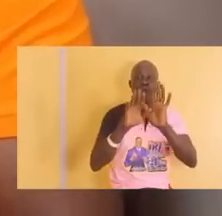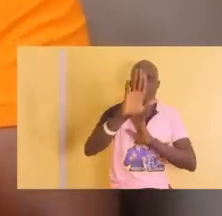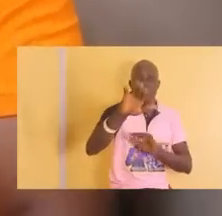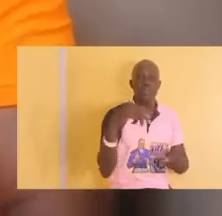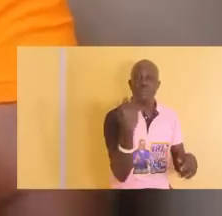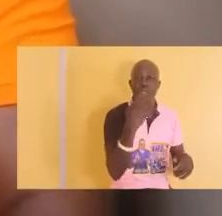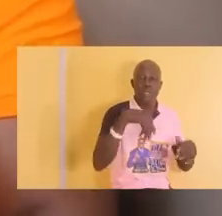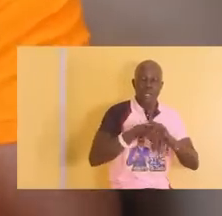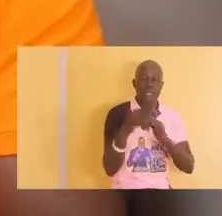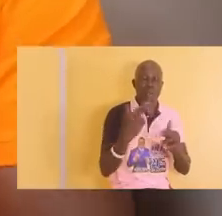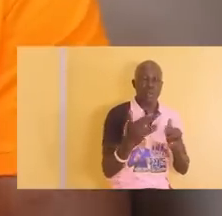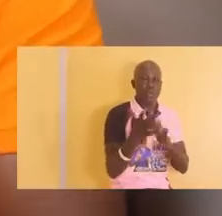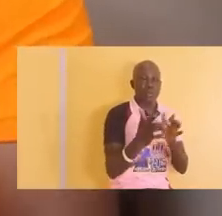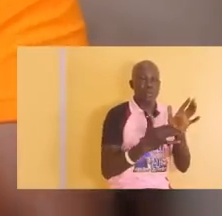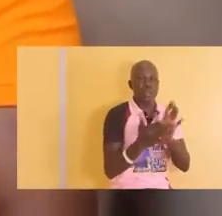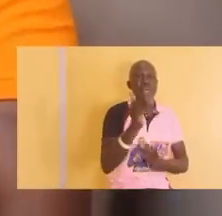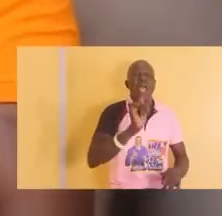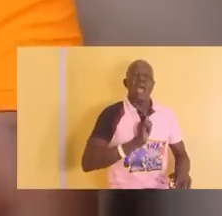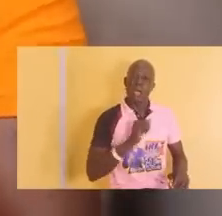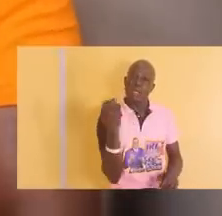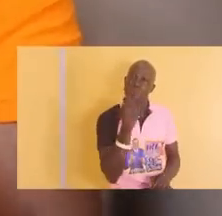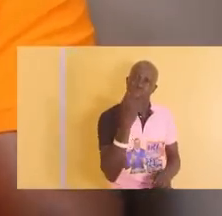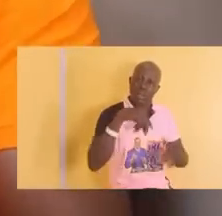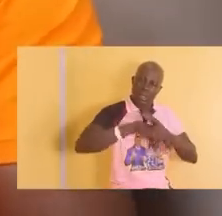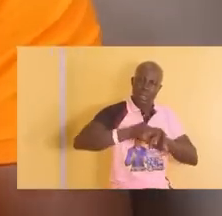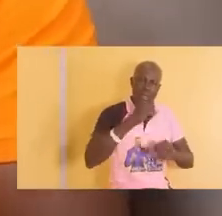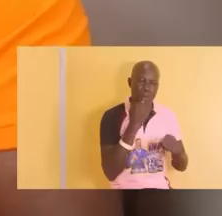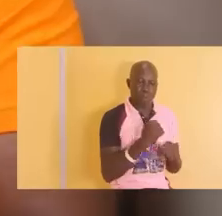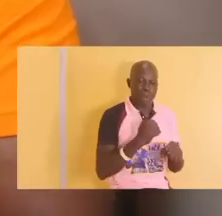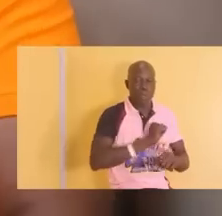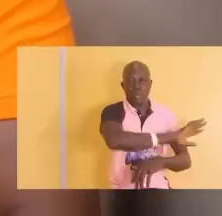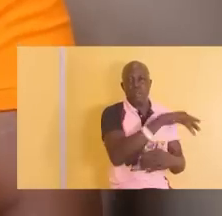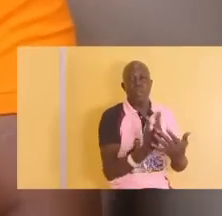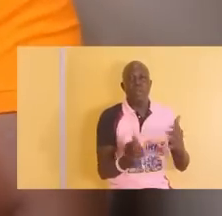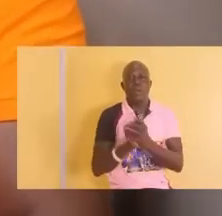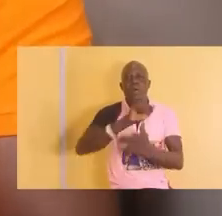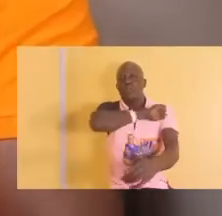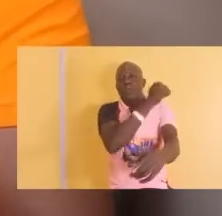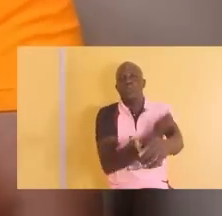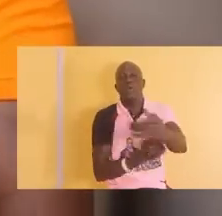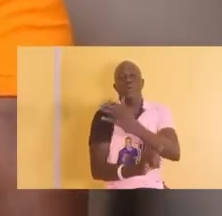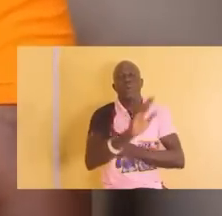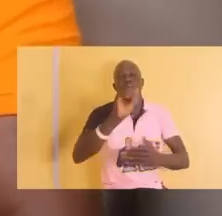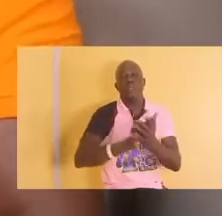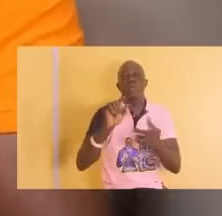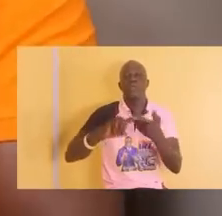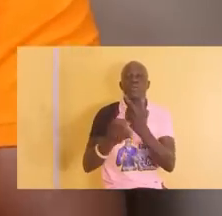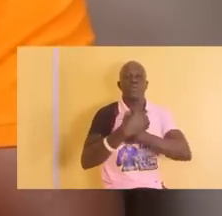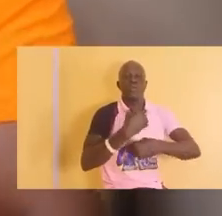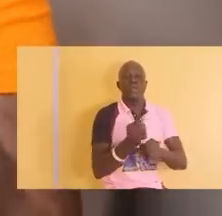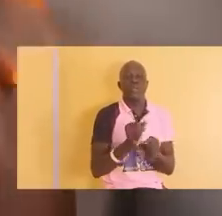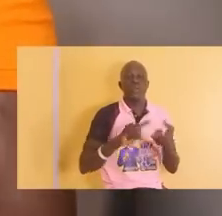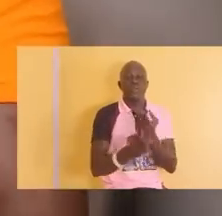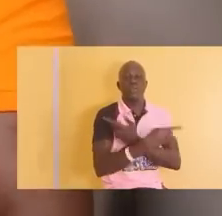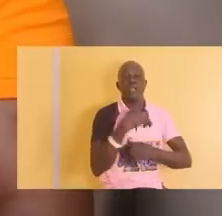Blessing will speak in your life in the name of Jesus. I speak with the power and the authority of the Almighty God, the one that